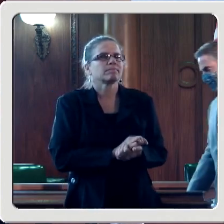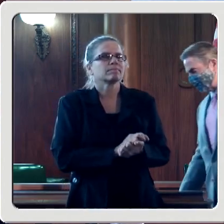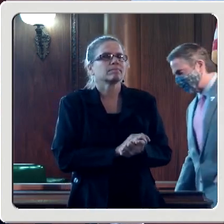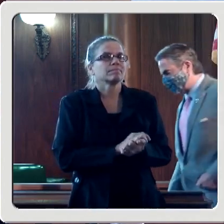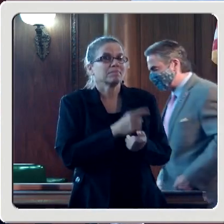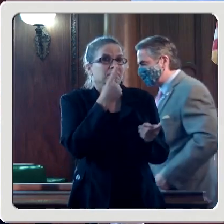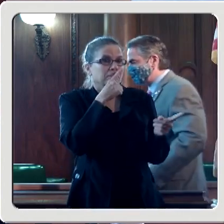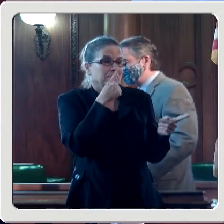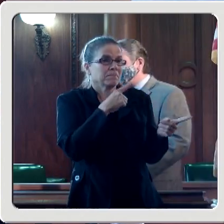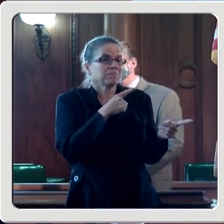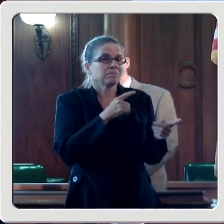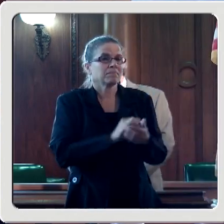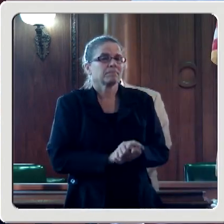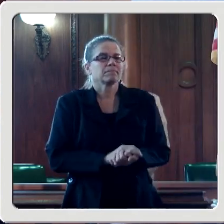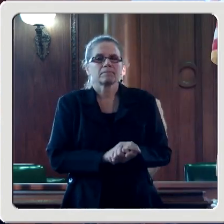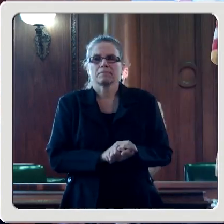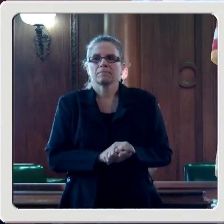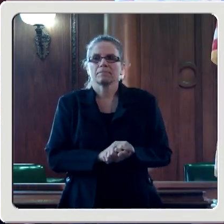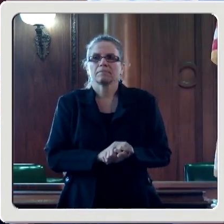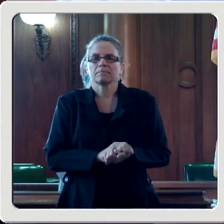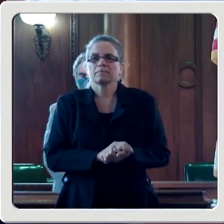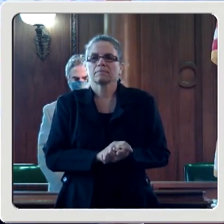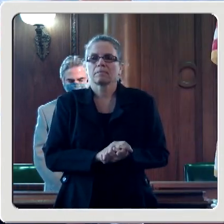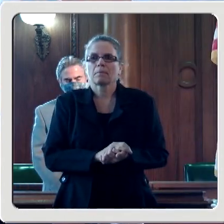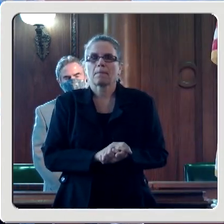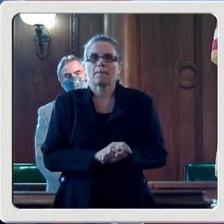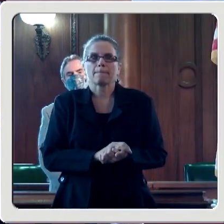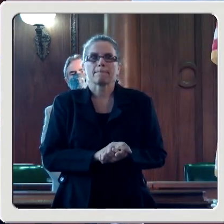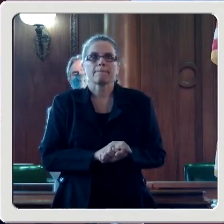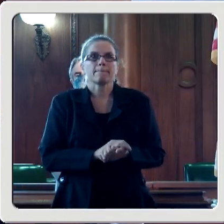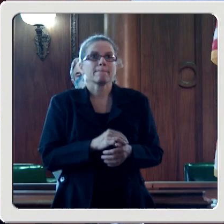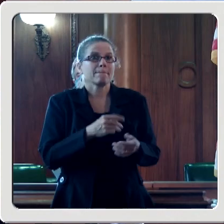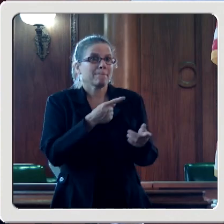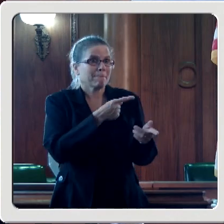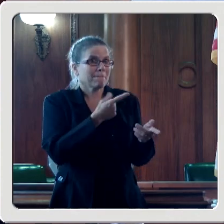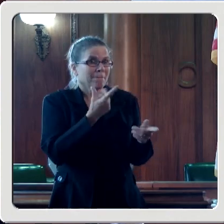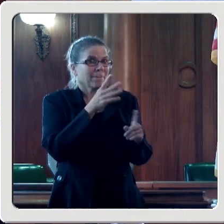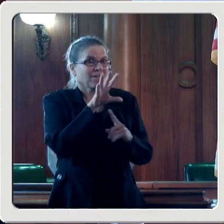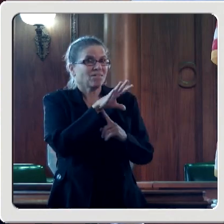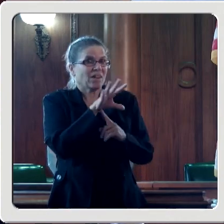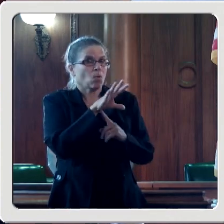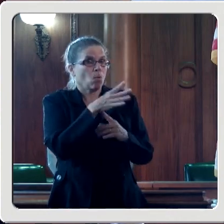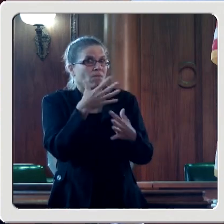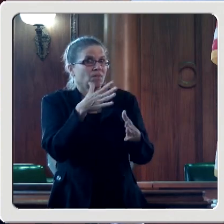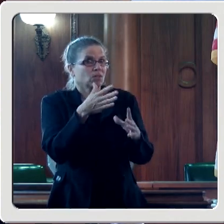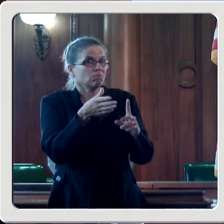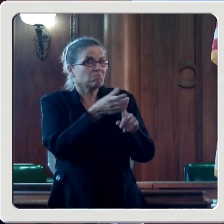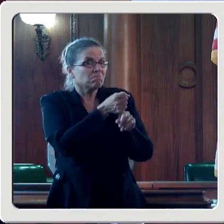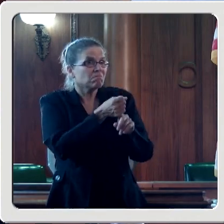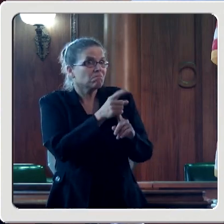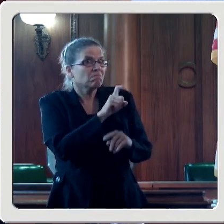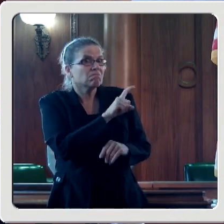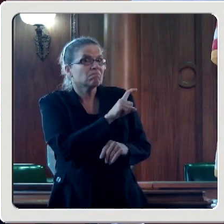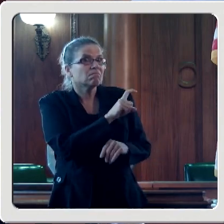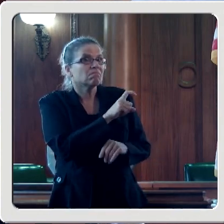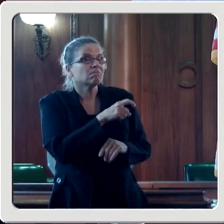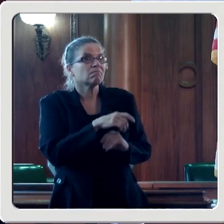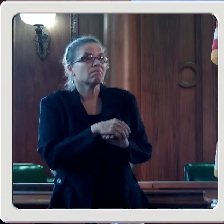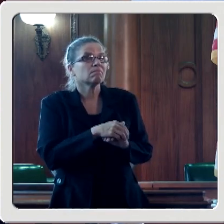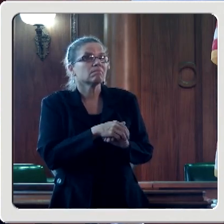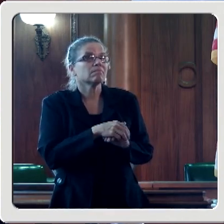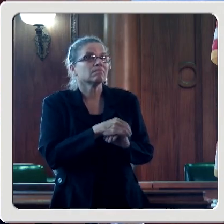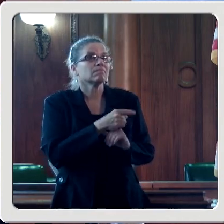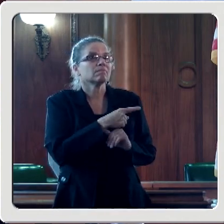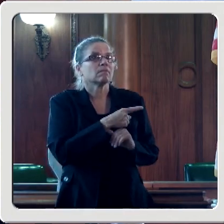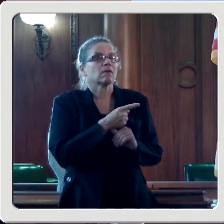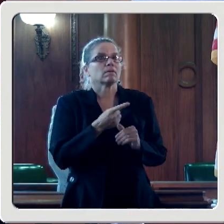has alluded to the possibility that there's video footage that might be helpful in this case. It's possible,